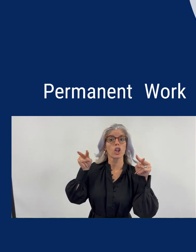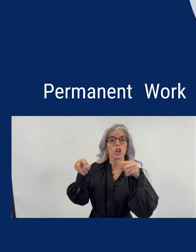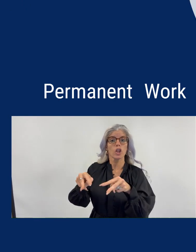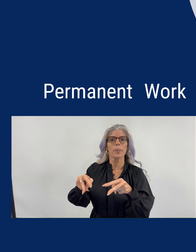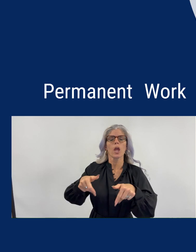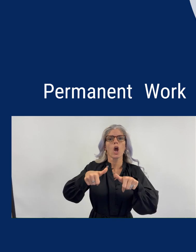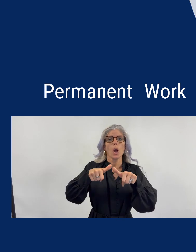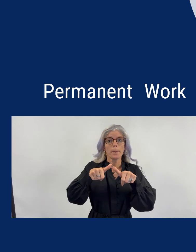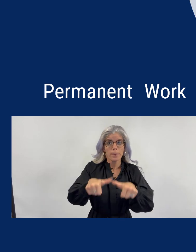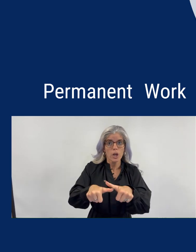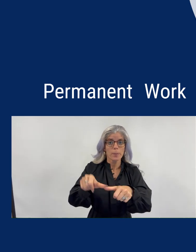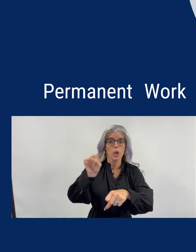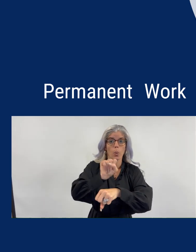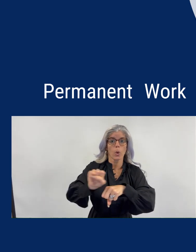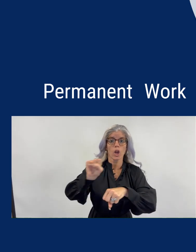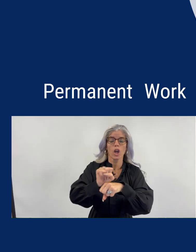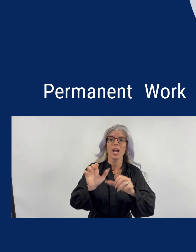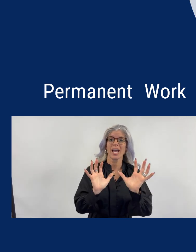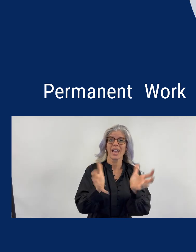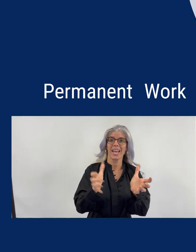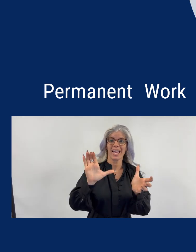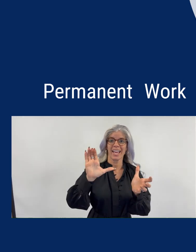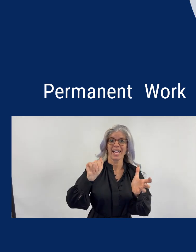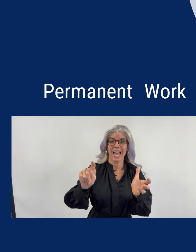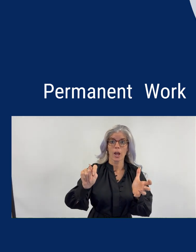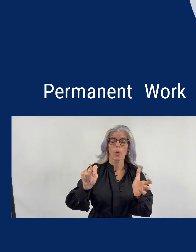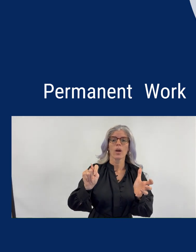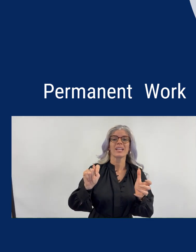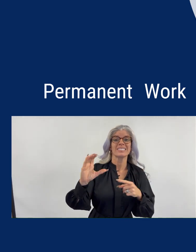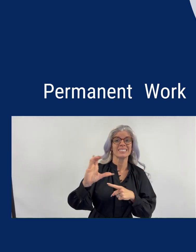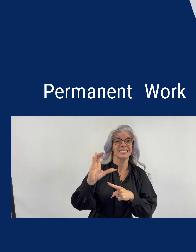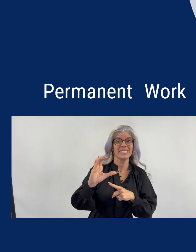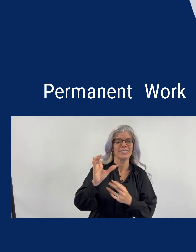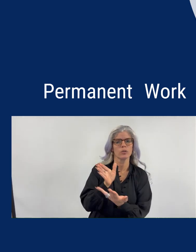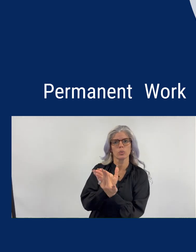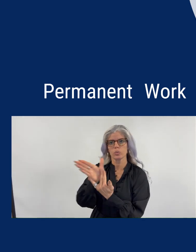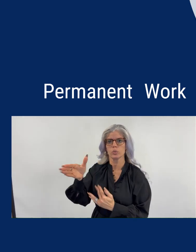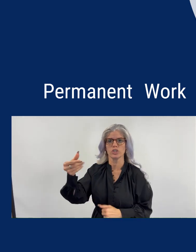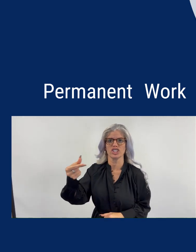Let's move on to permanent work, categories C through G.